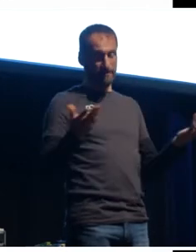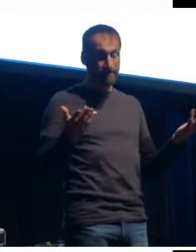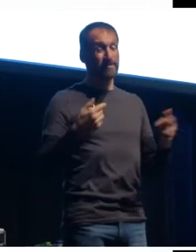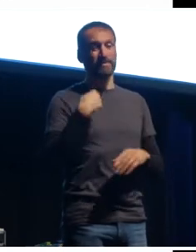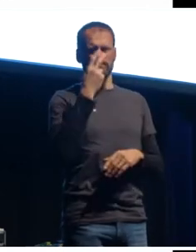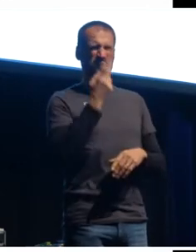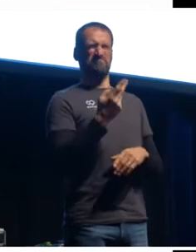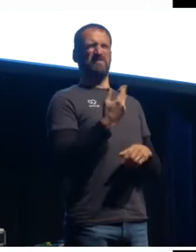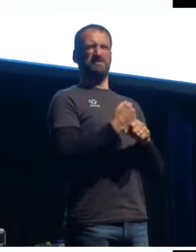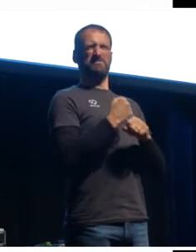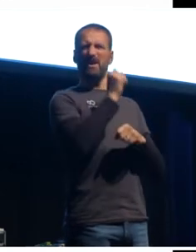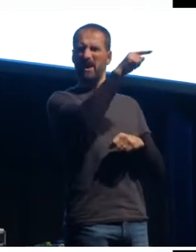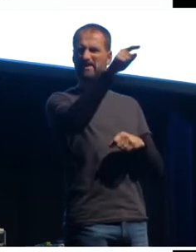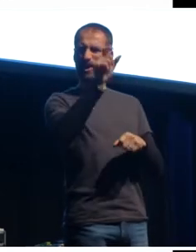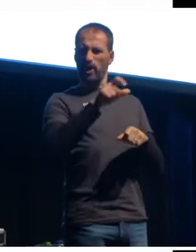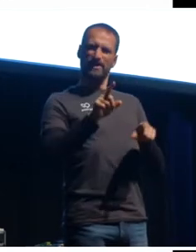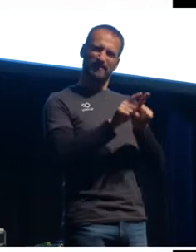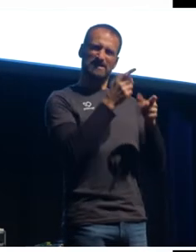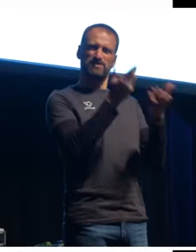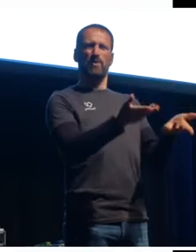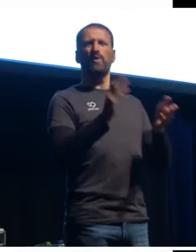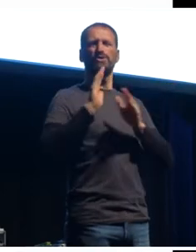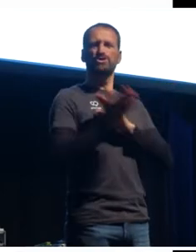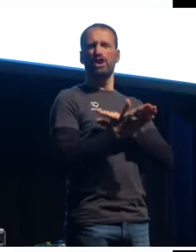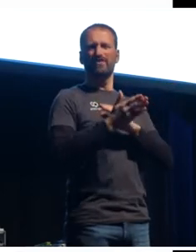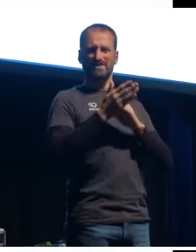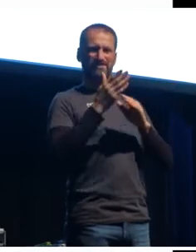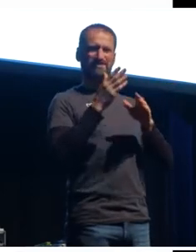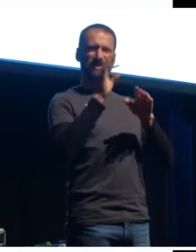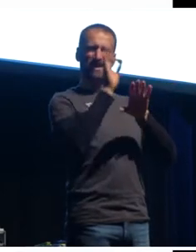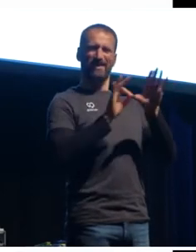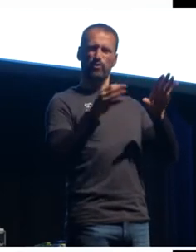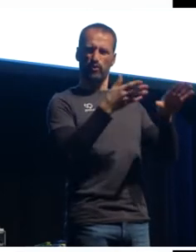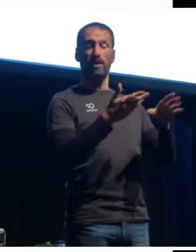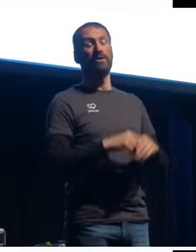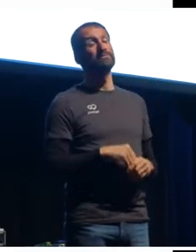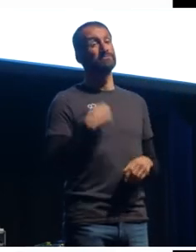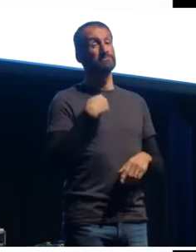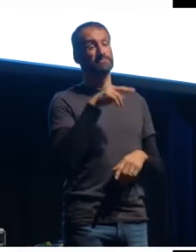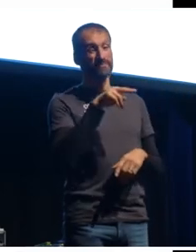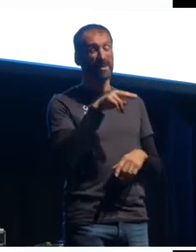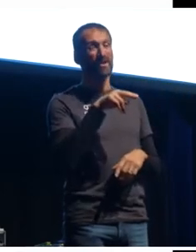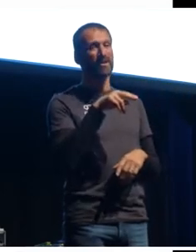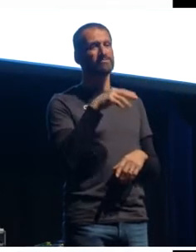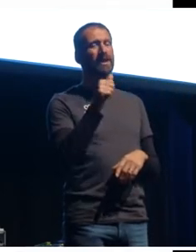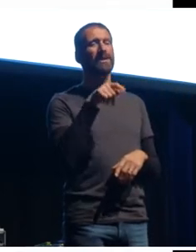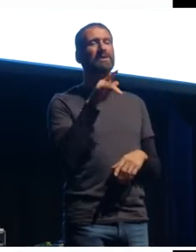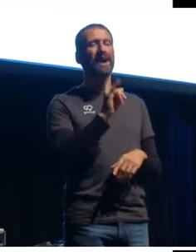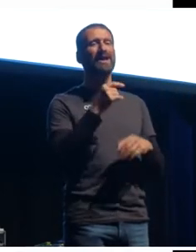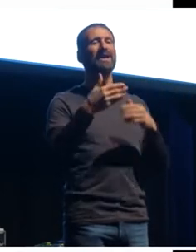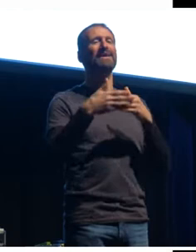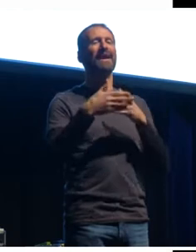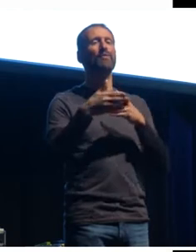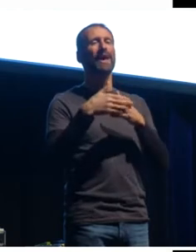they decided to adopt this sort of service-oriented architecture. And one thing that we learned is that there's this thing called an API gateway.